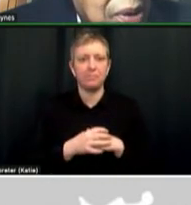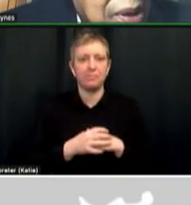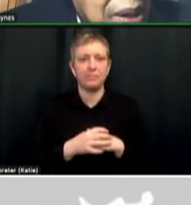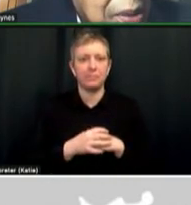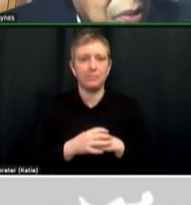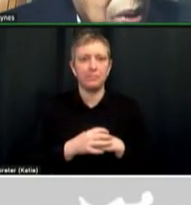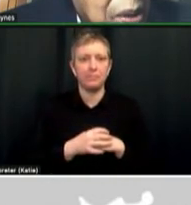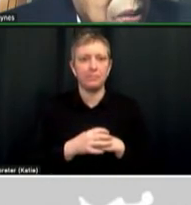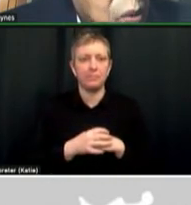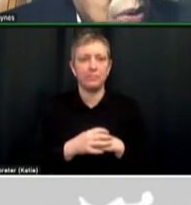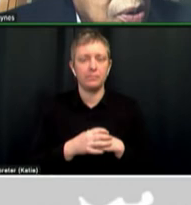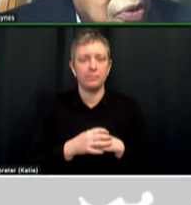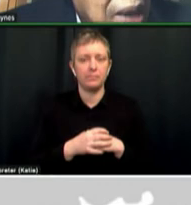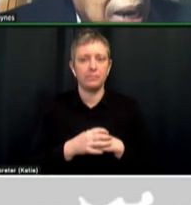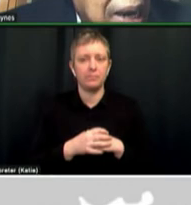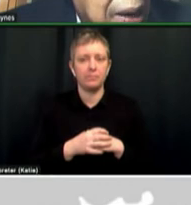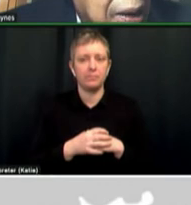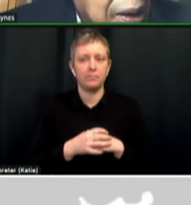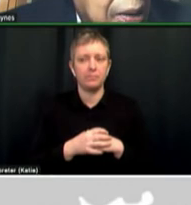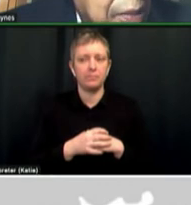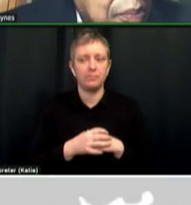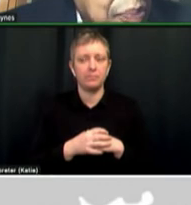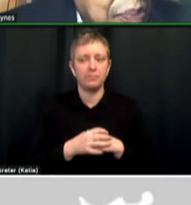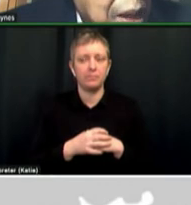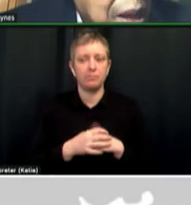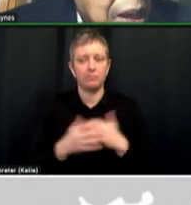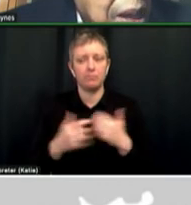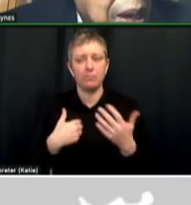I would want to say,